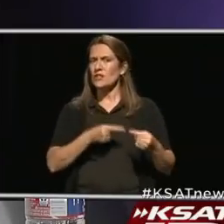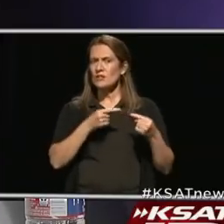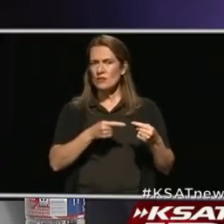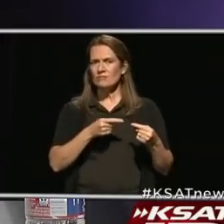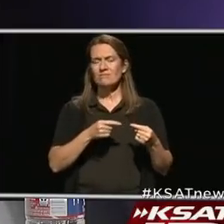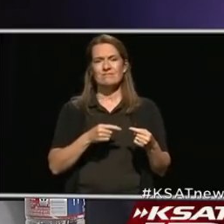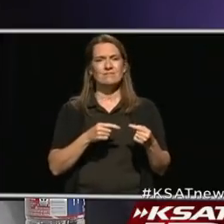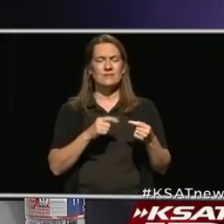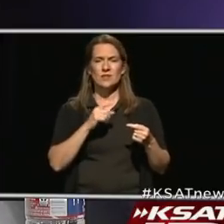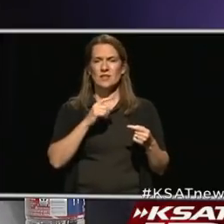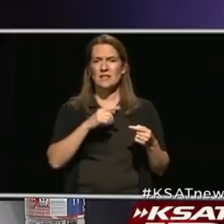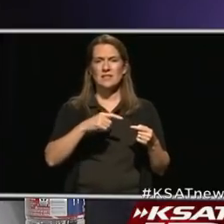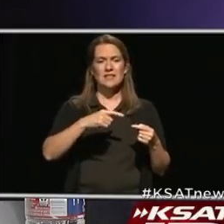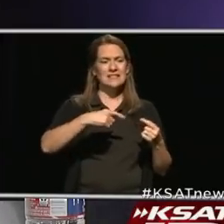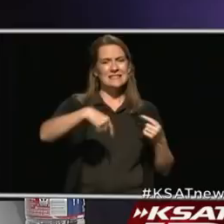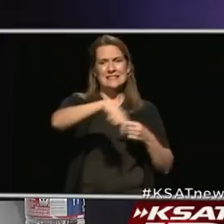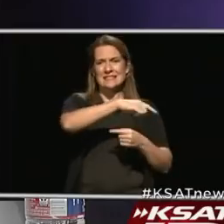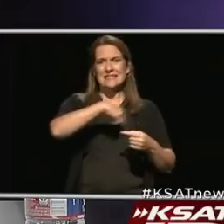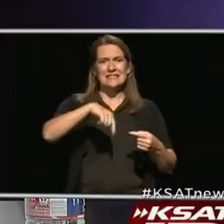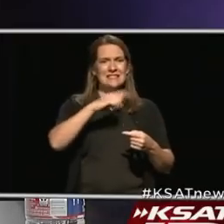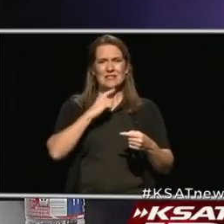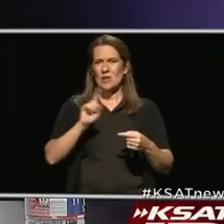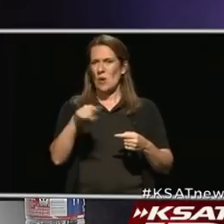one-fourth of their space.